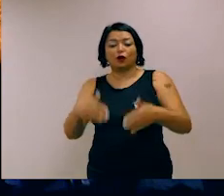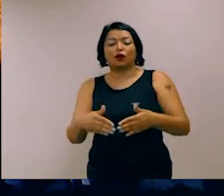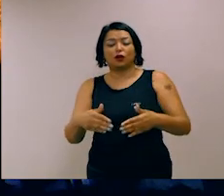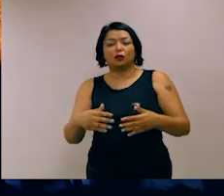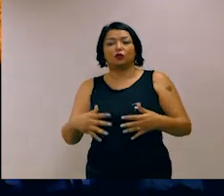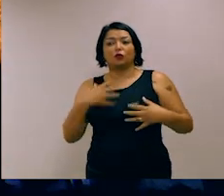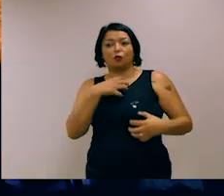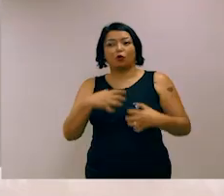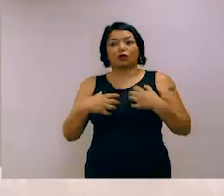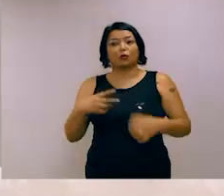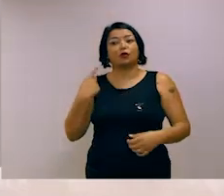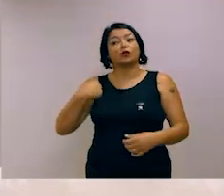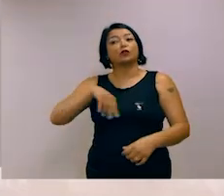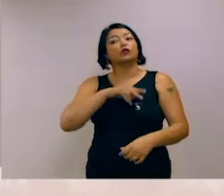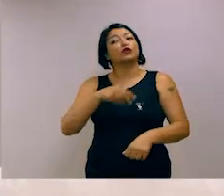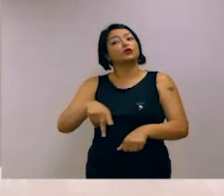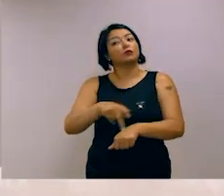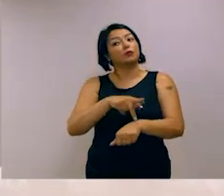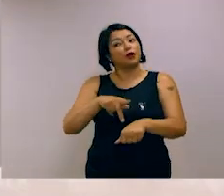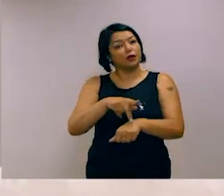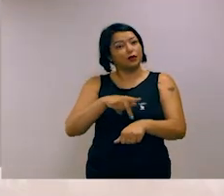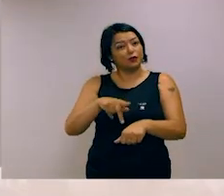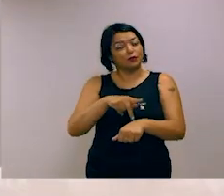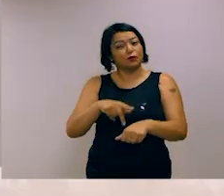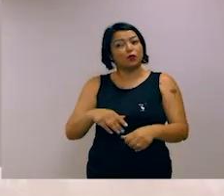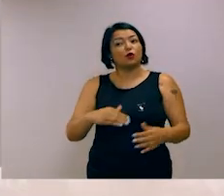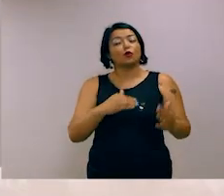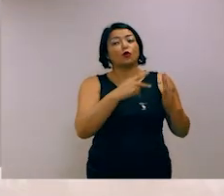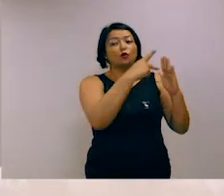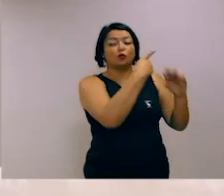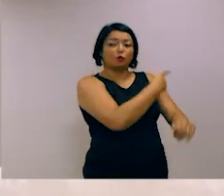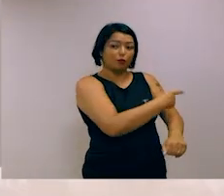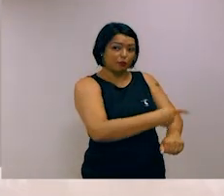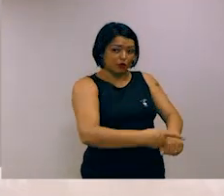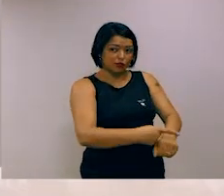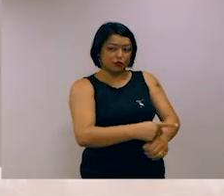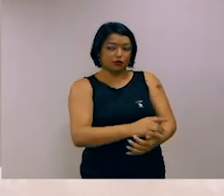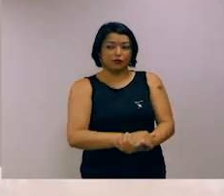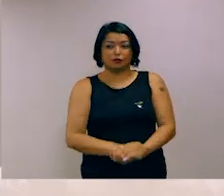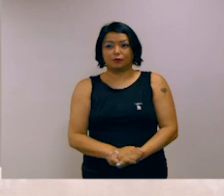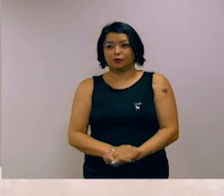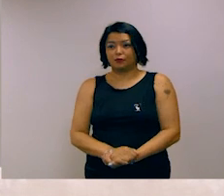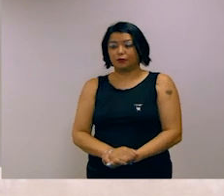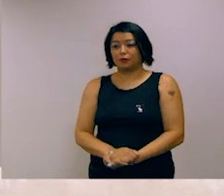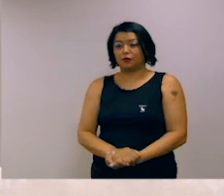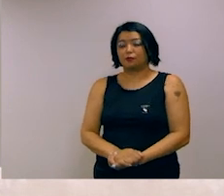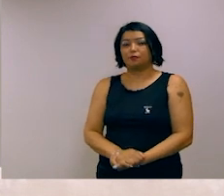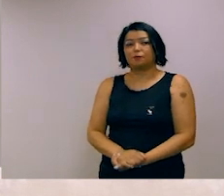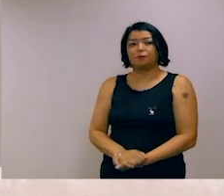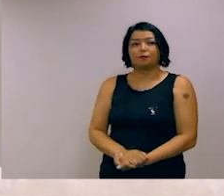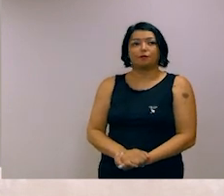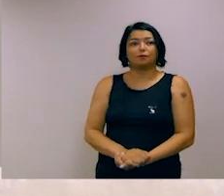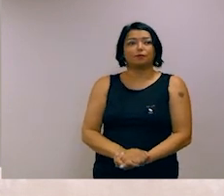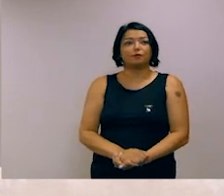The next project is the famous no-show problem. And I'm not talking about dating.